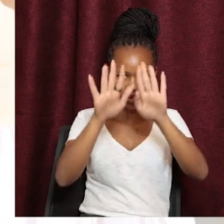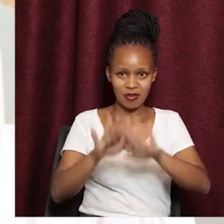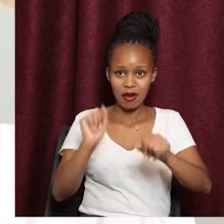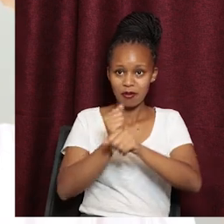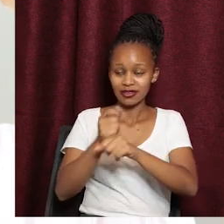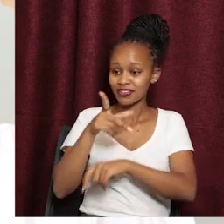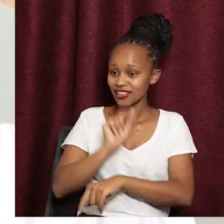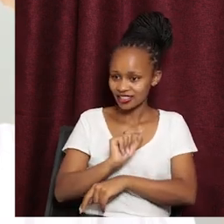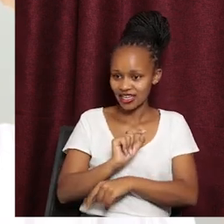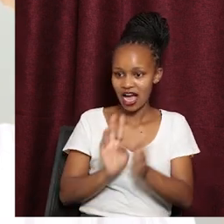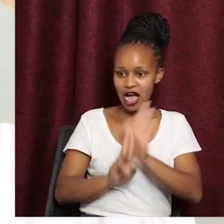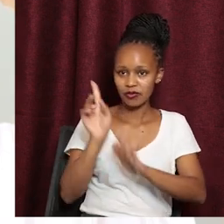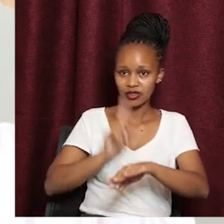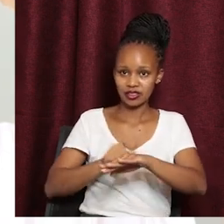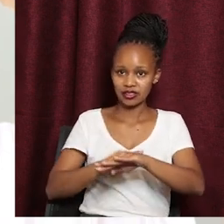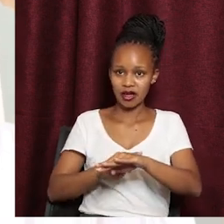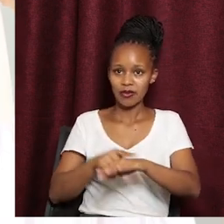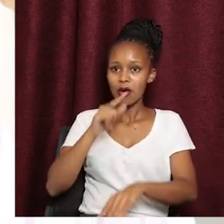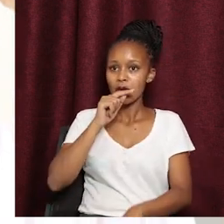until the whistle blows."